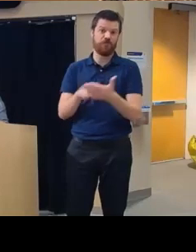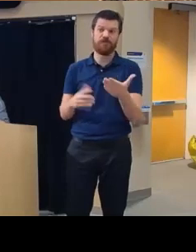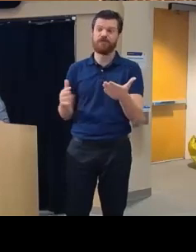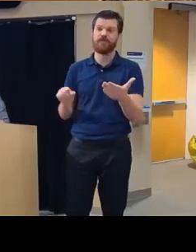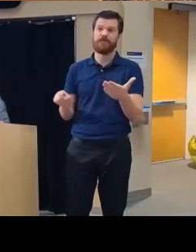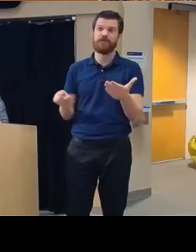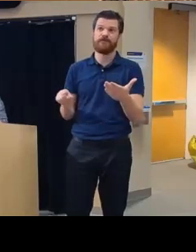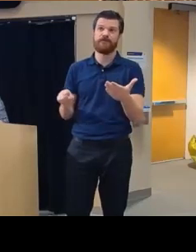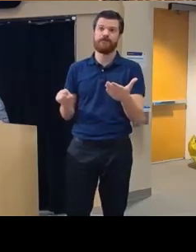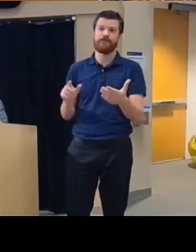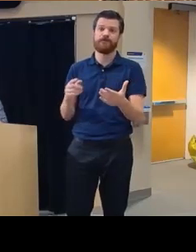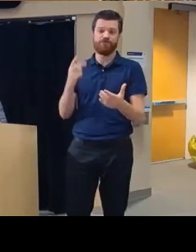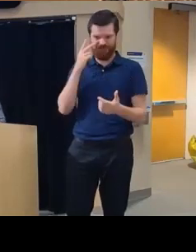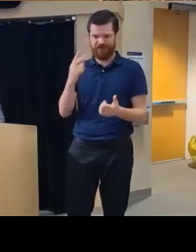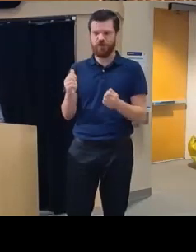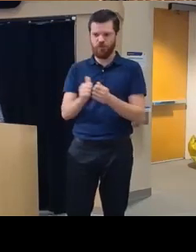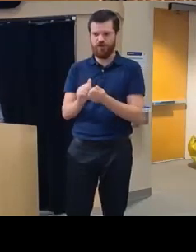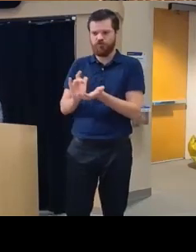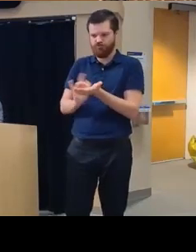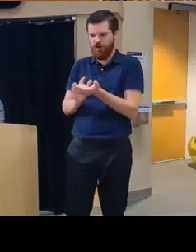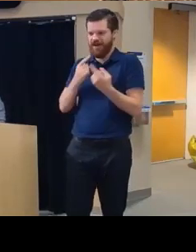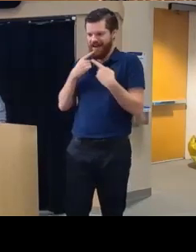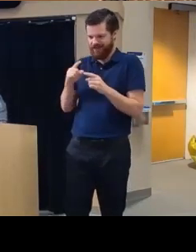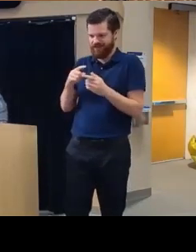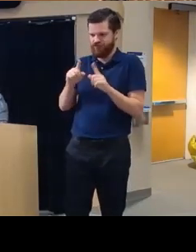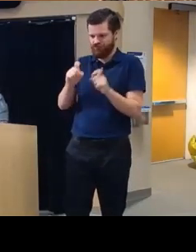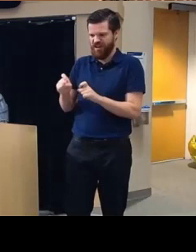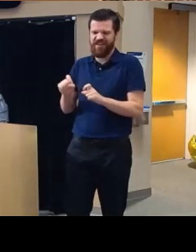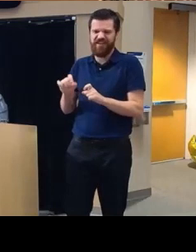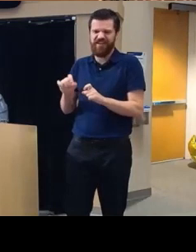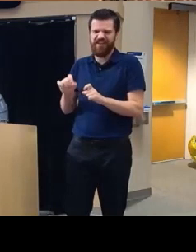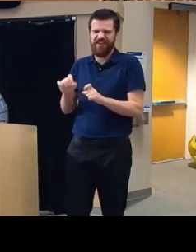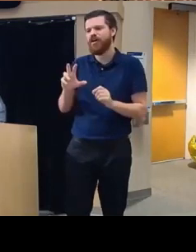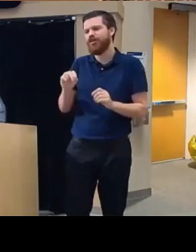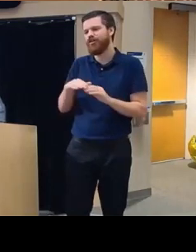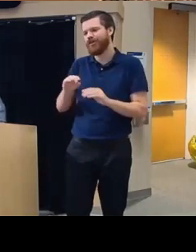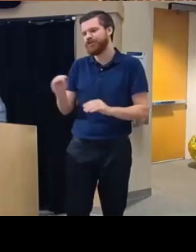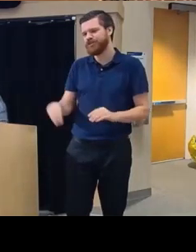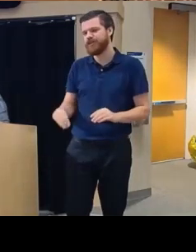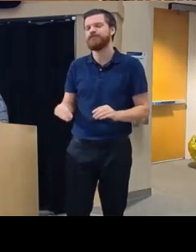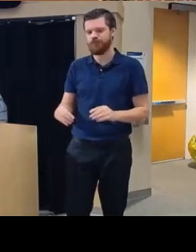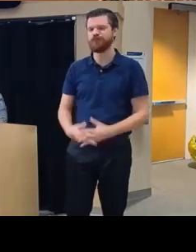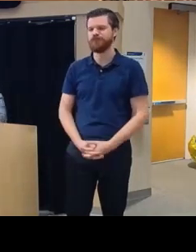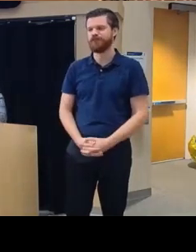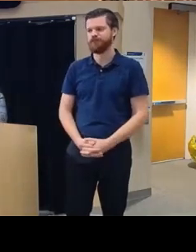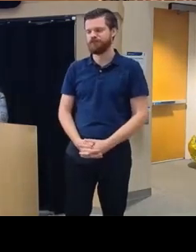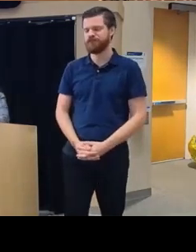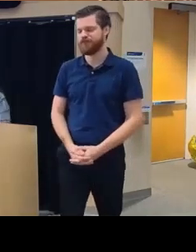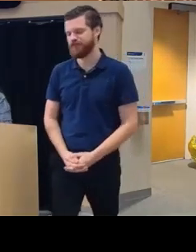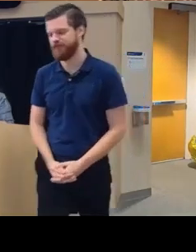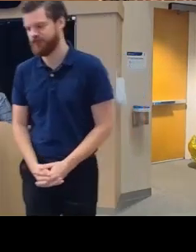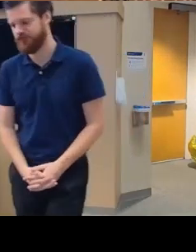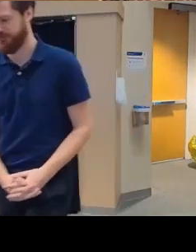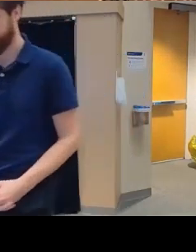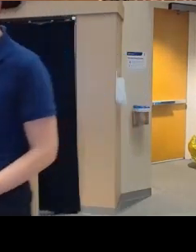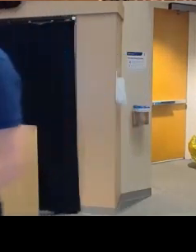of you would get in like a drug efficacy kind of trial, which would be like more like 30+%. Okay,